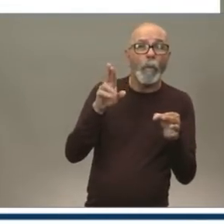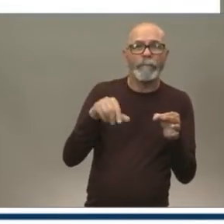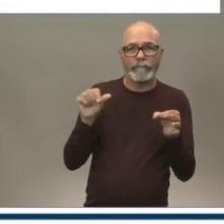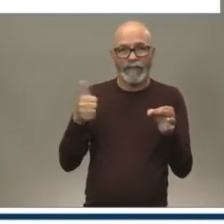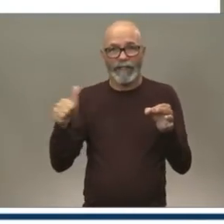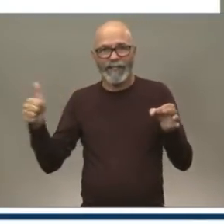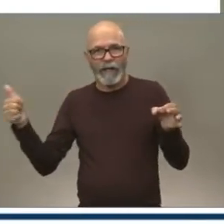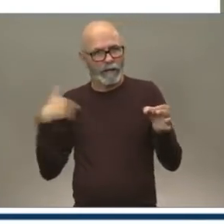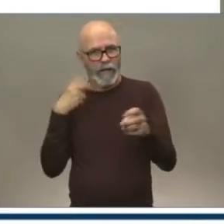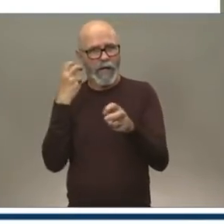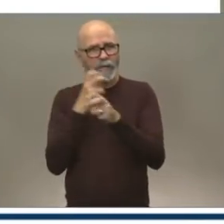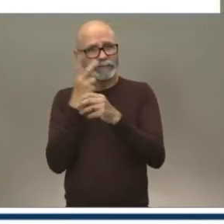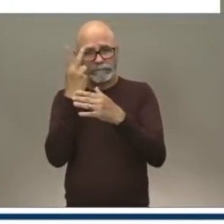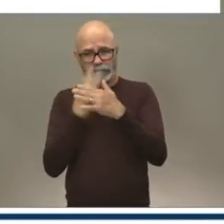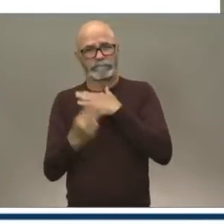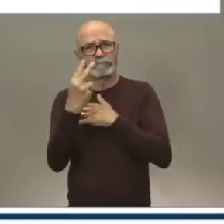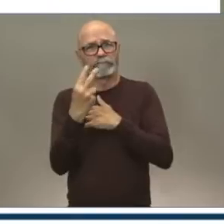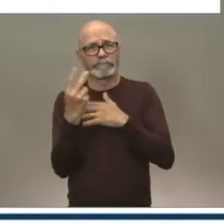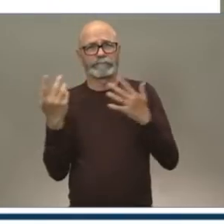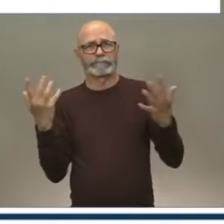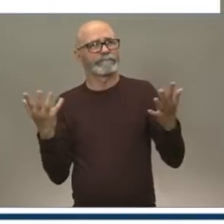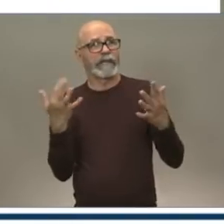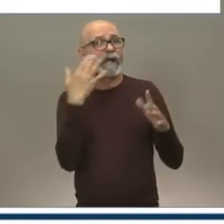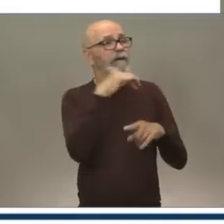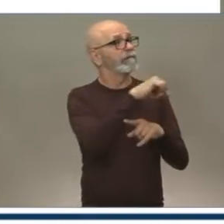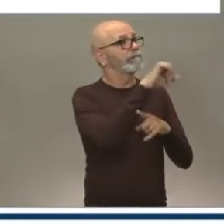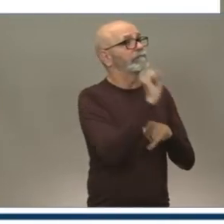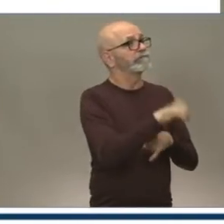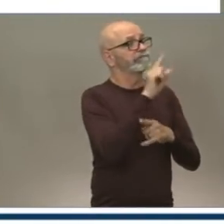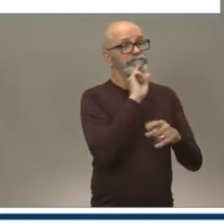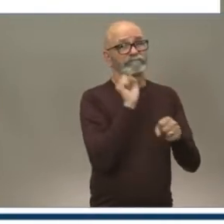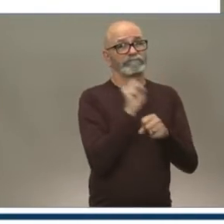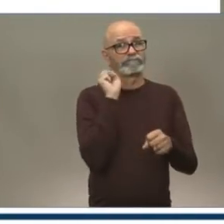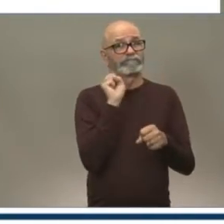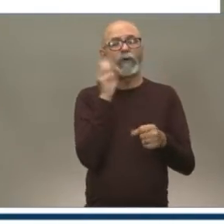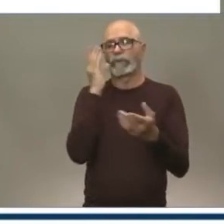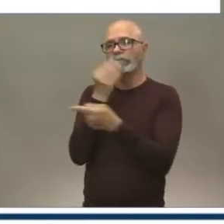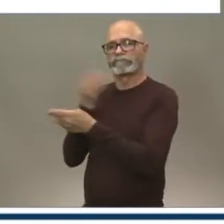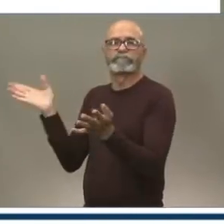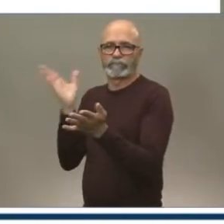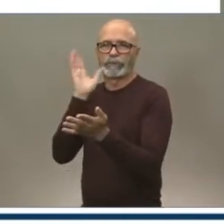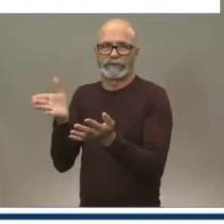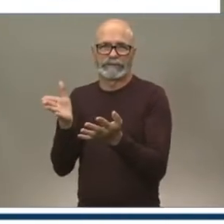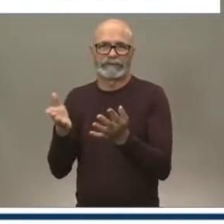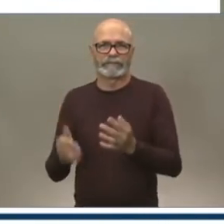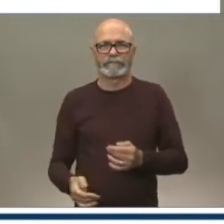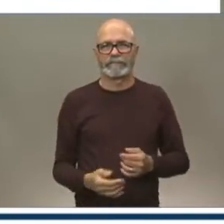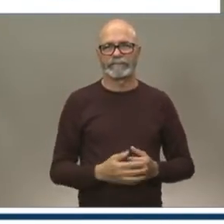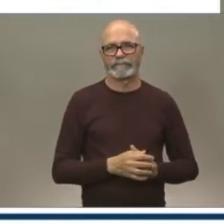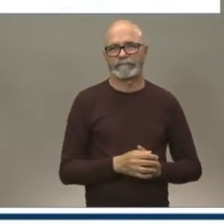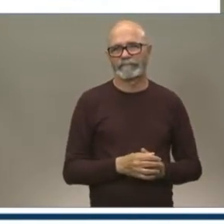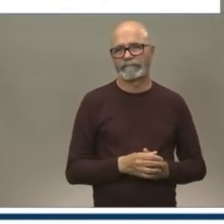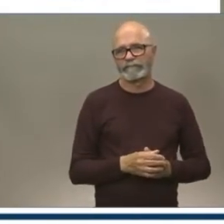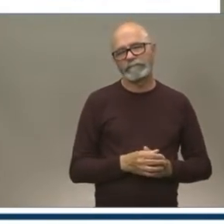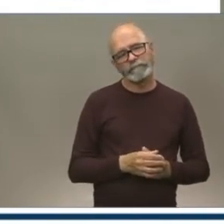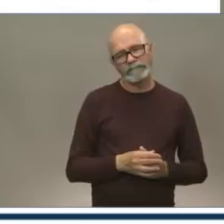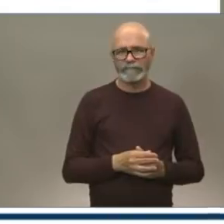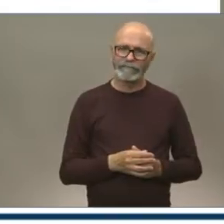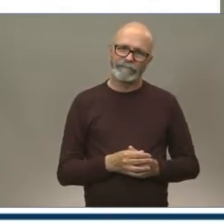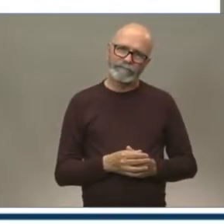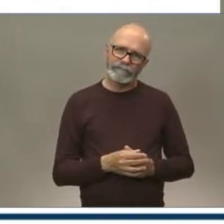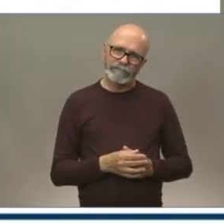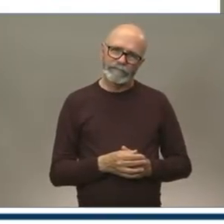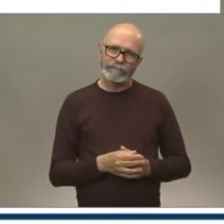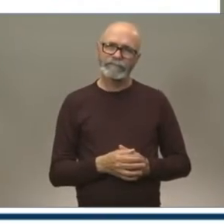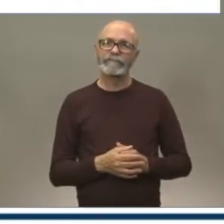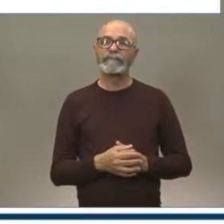publicly once we get that confirmation. But the reality is, and I was asked this question on Tuesday, and my answer is going to change a bit. That when